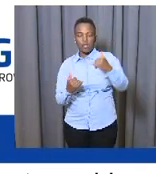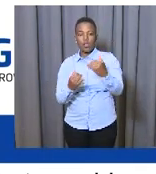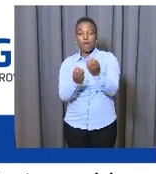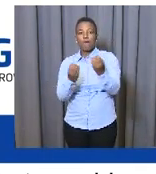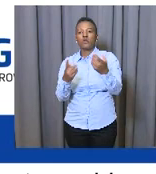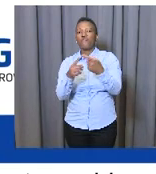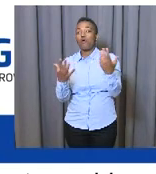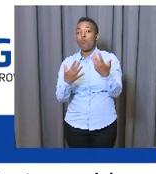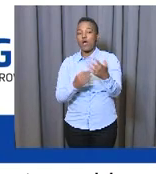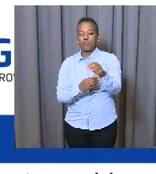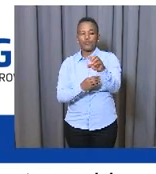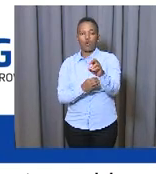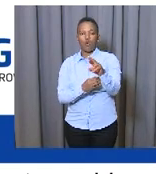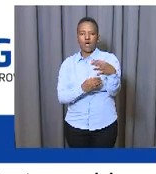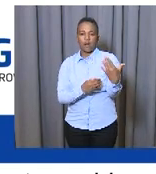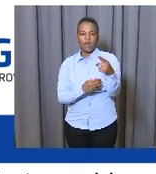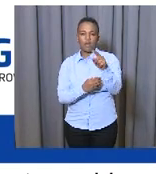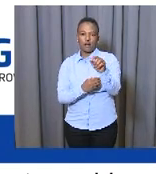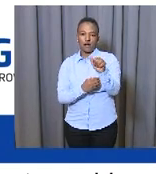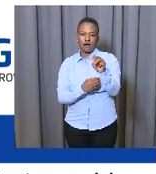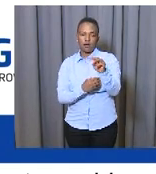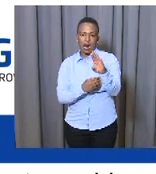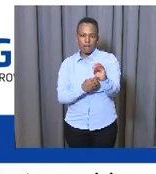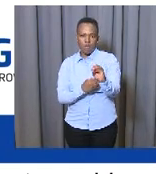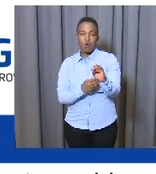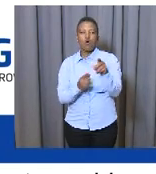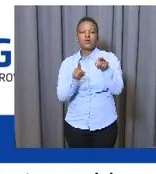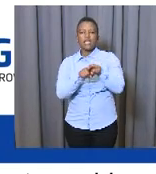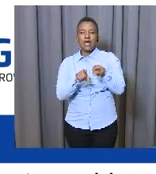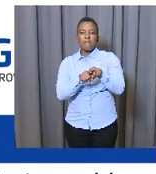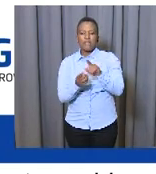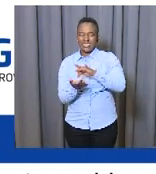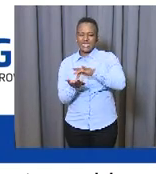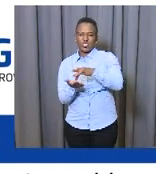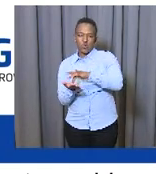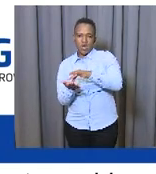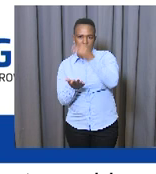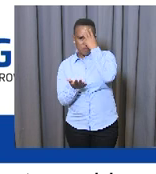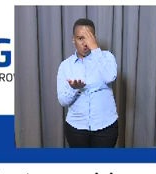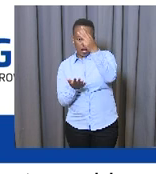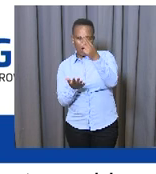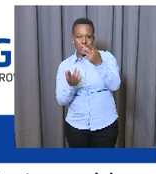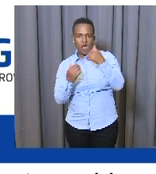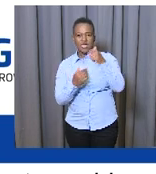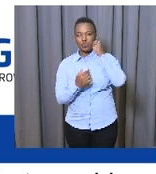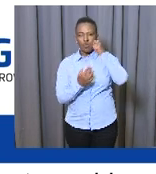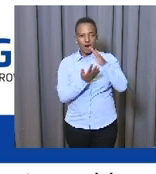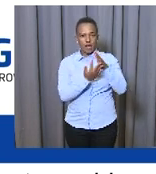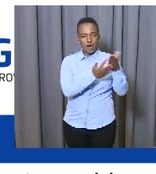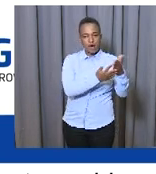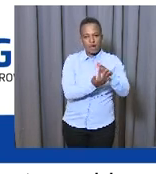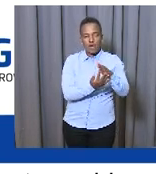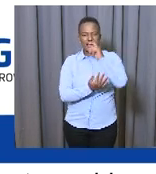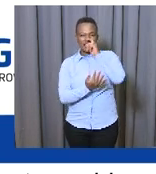International. There would be the Centurion connection towards Tshwane, come back to Sandton